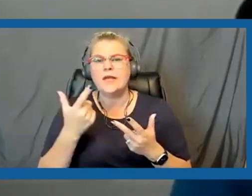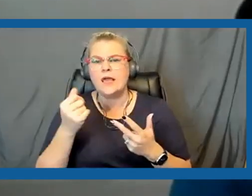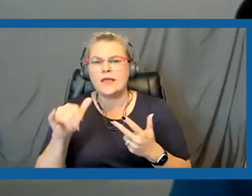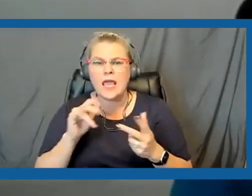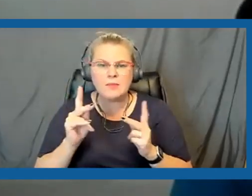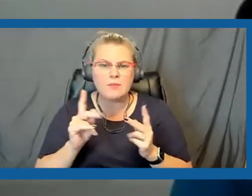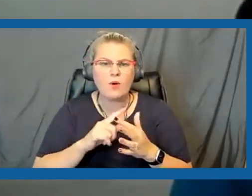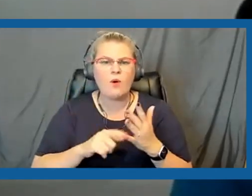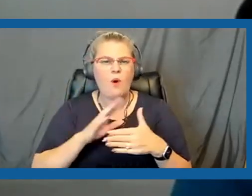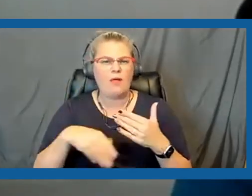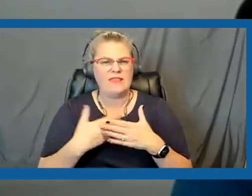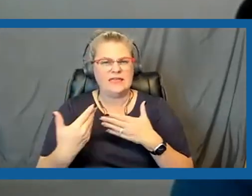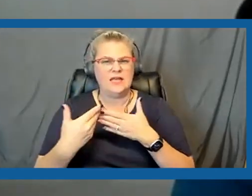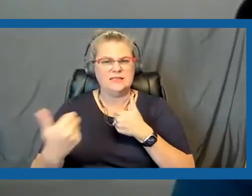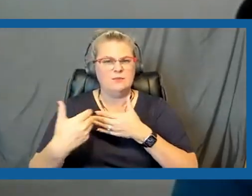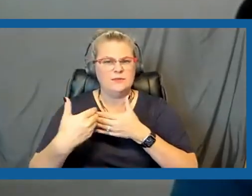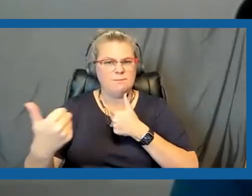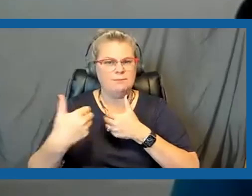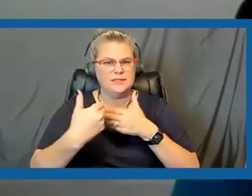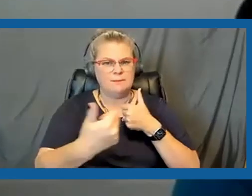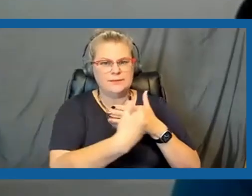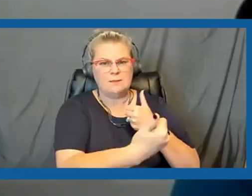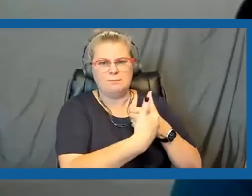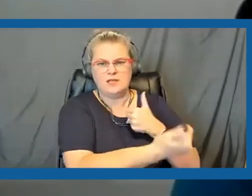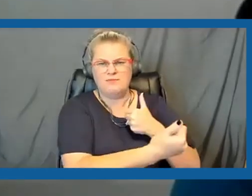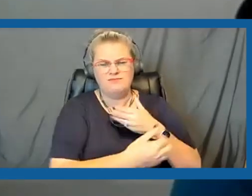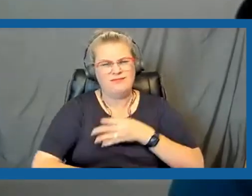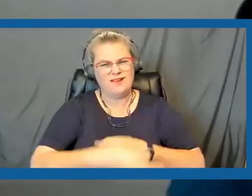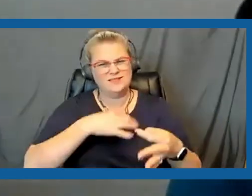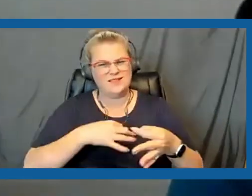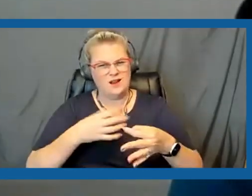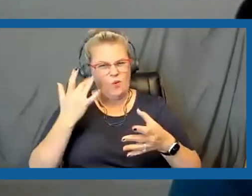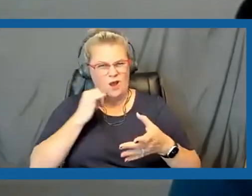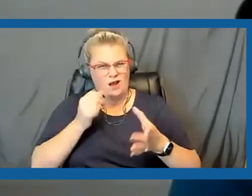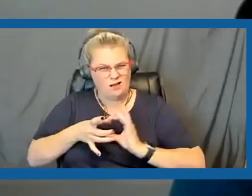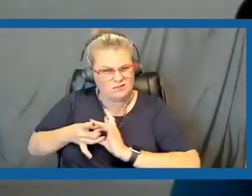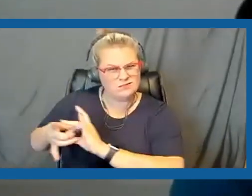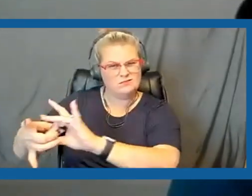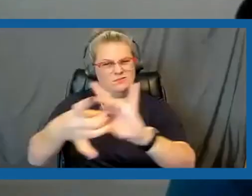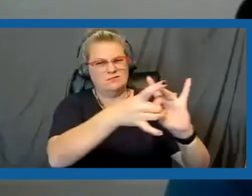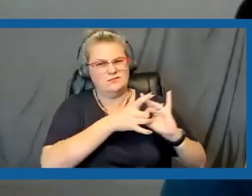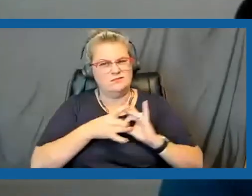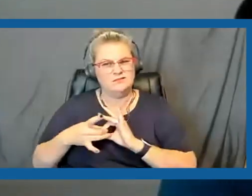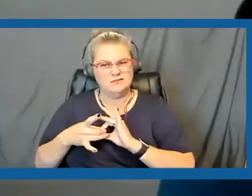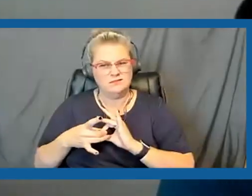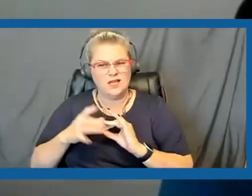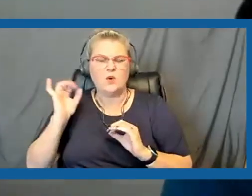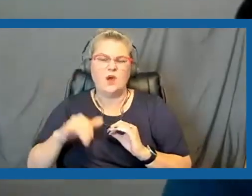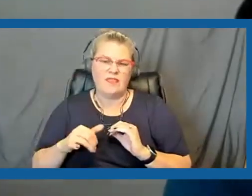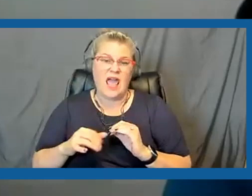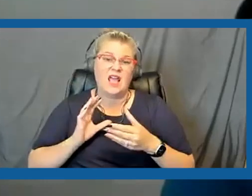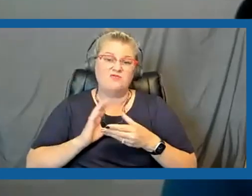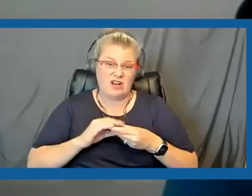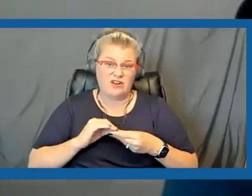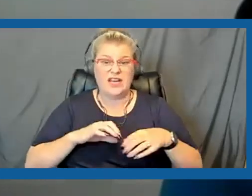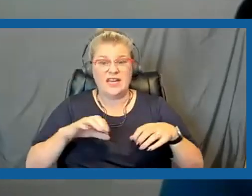that separate us instead of trying to unite us. And that kind of rhetoric always comes with other types of rhetoric and